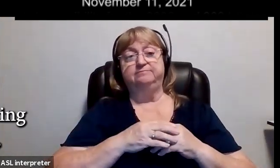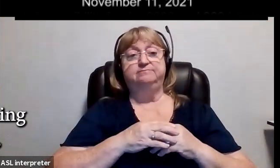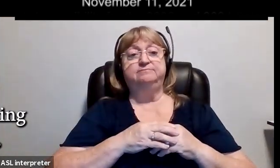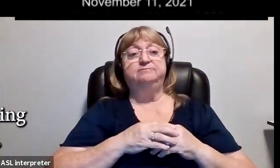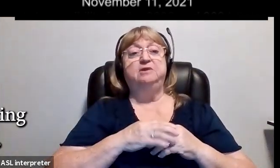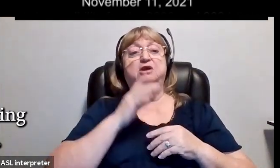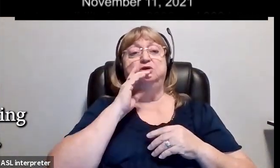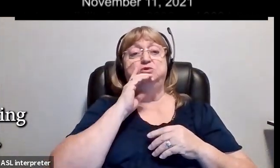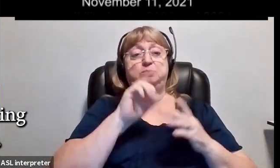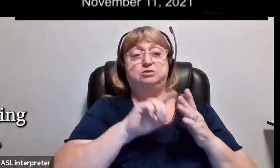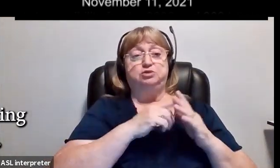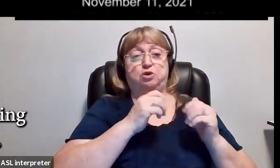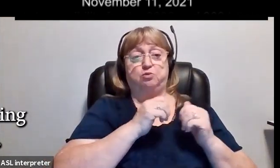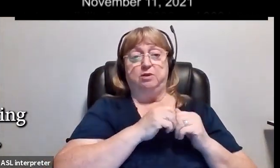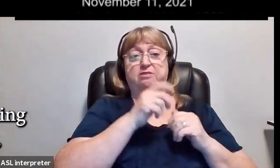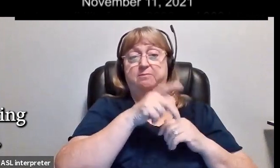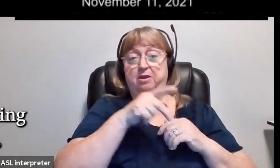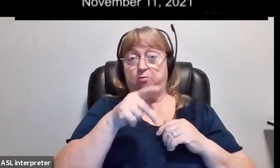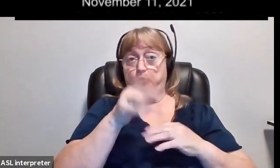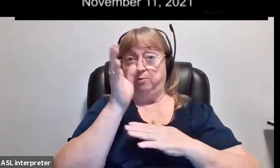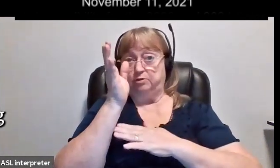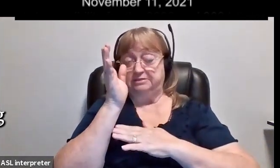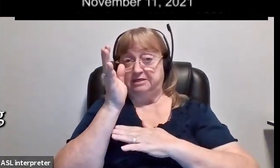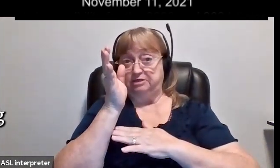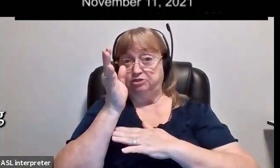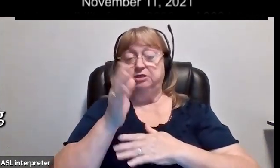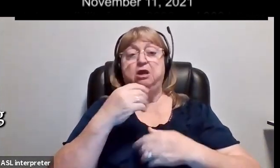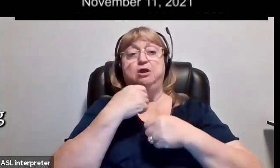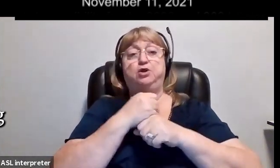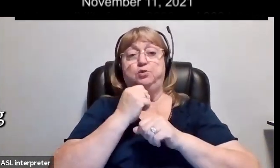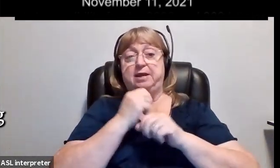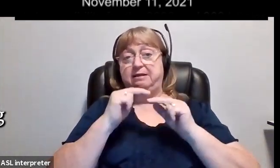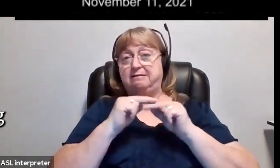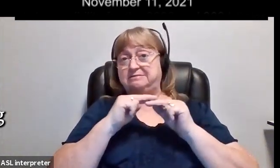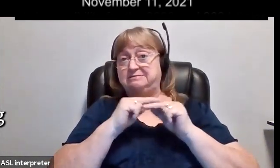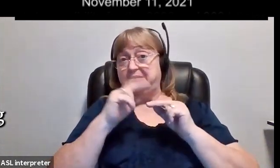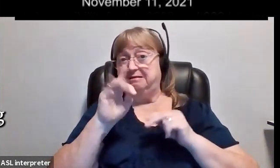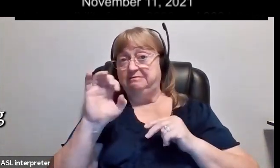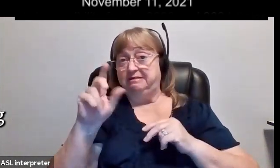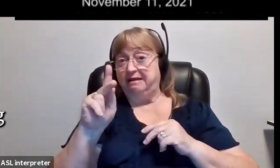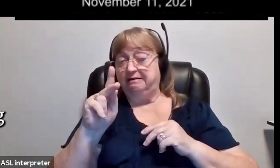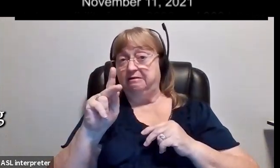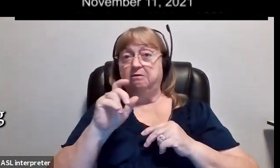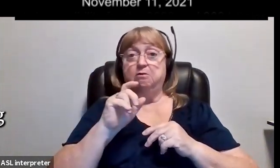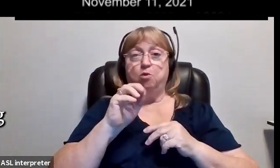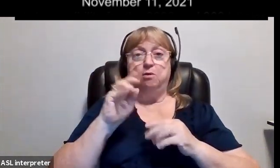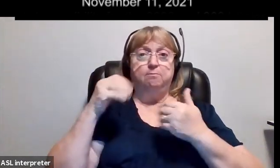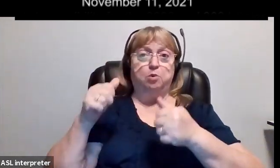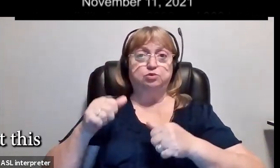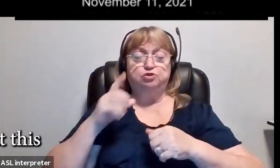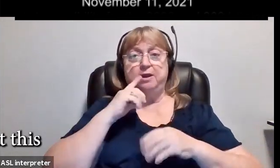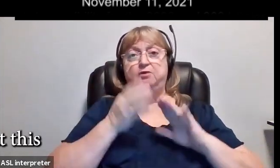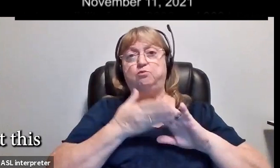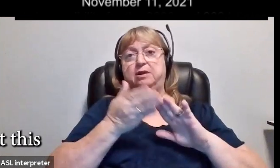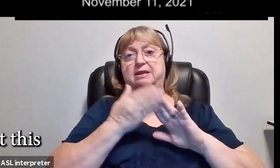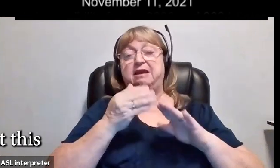from starting with a PowerPoint presentation, creating a slide deck, and running an accessibility checker,